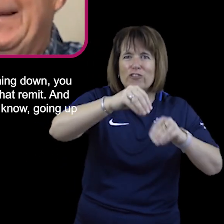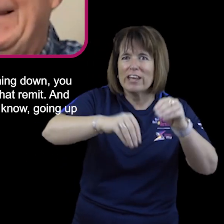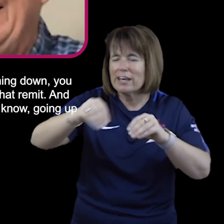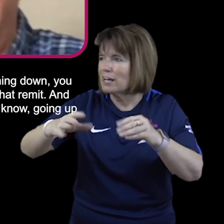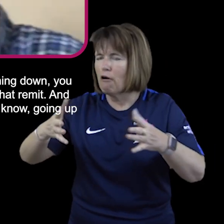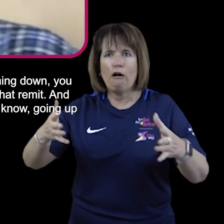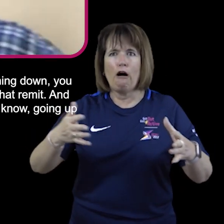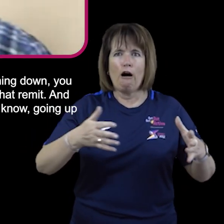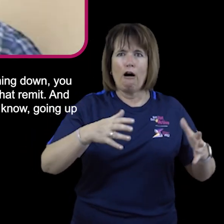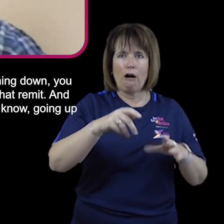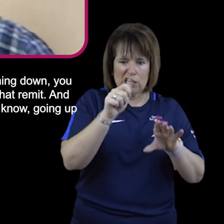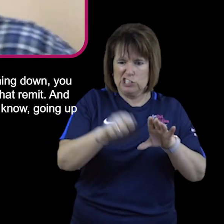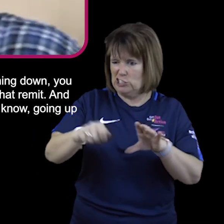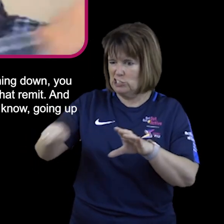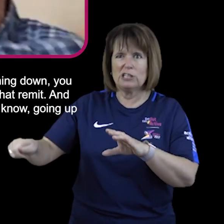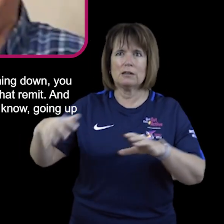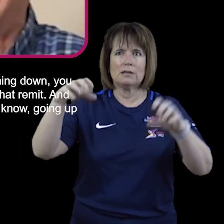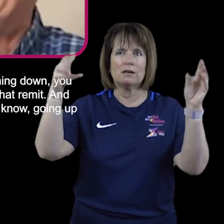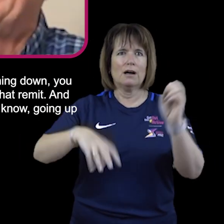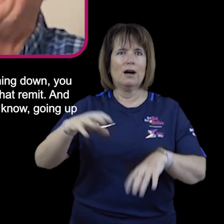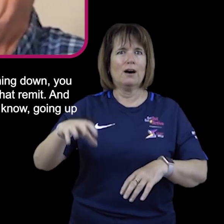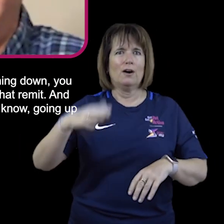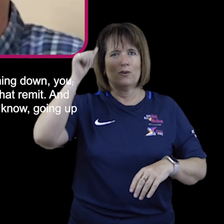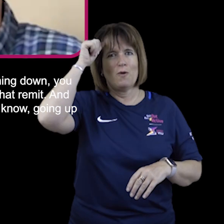it. Chop everything down,